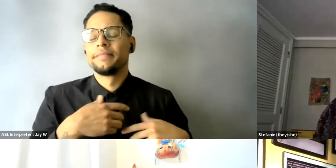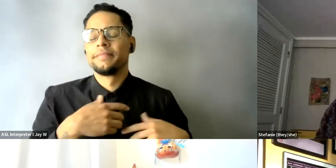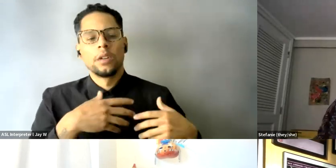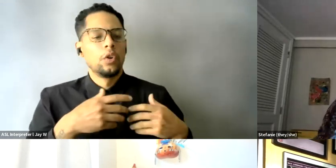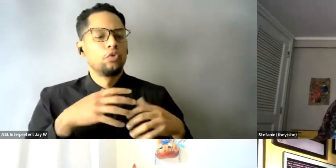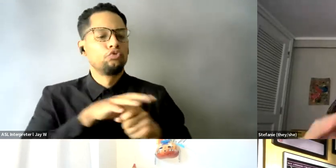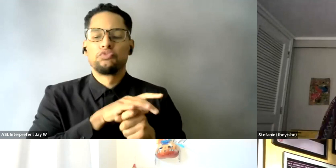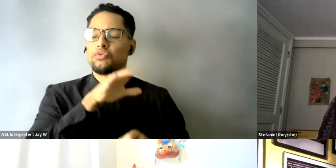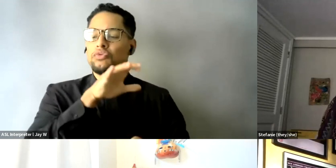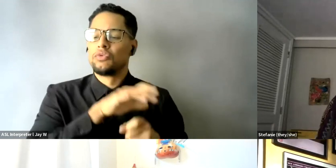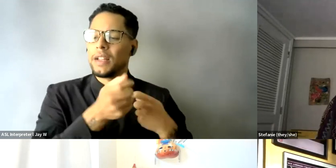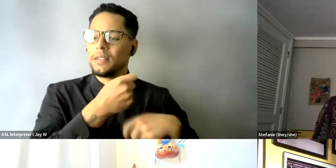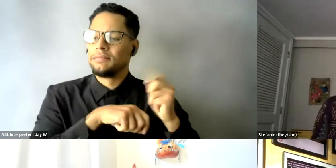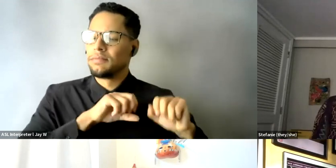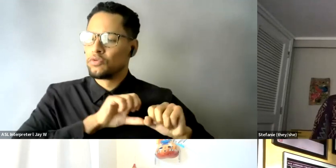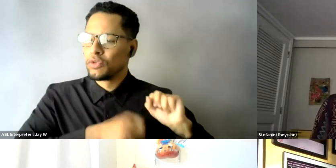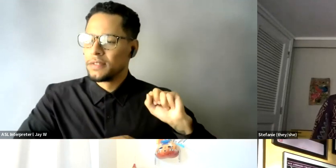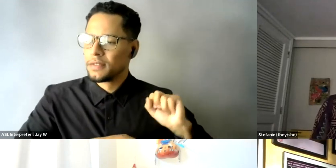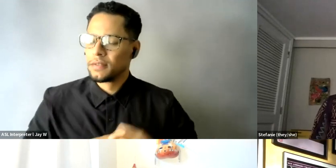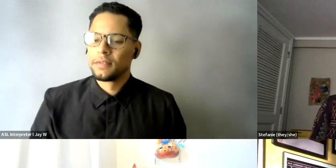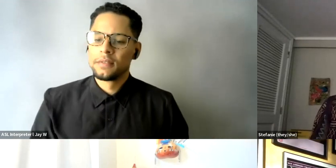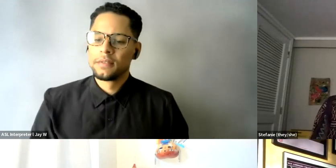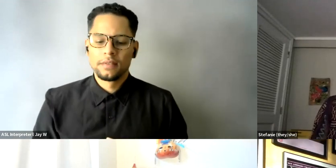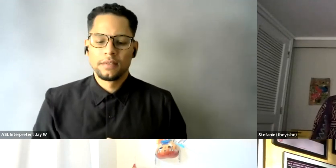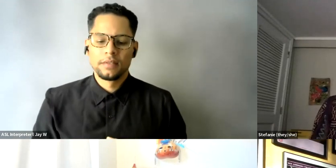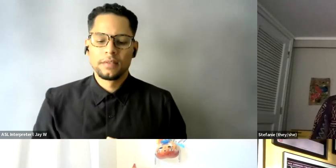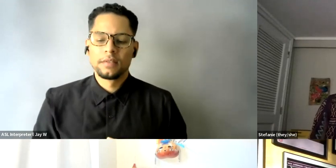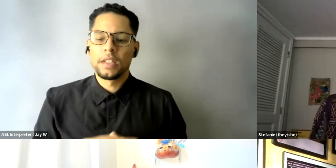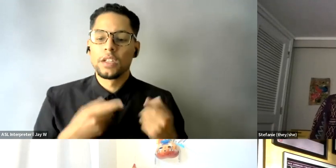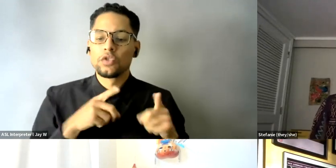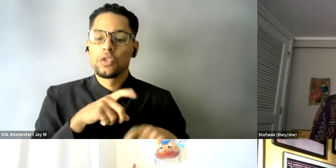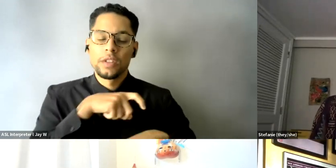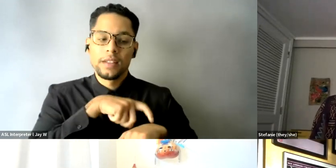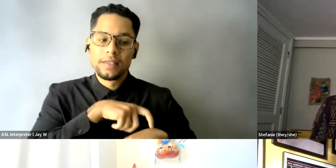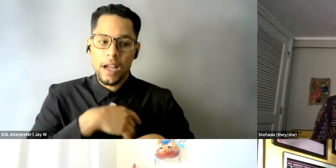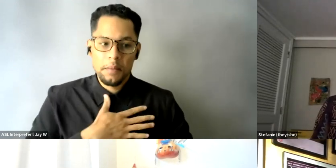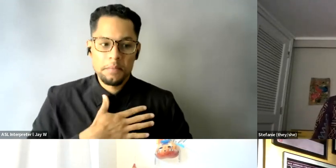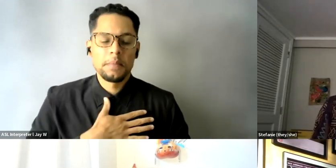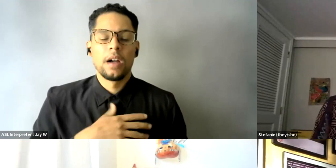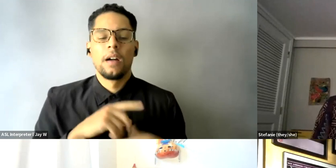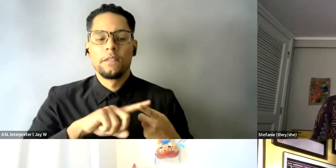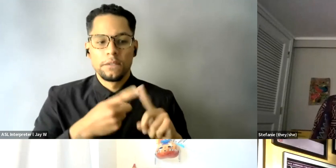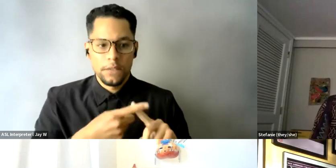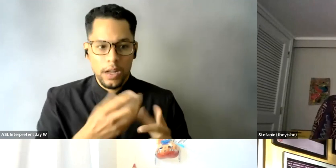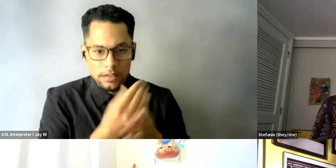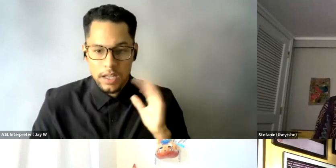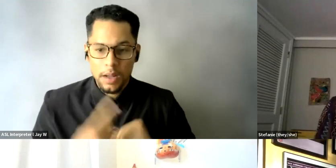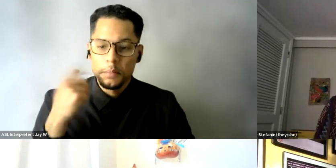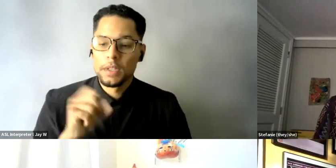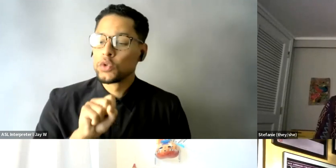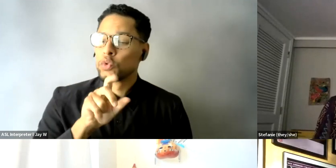Around the same point in my life, I had lost a friend to suicide. I was coming to terms with